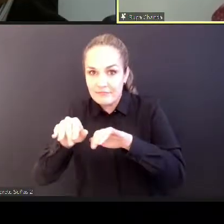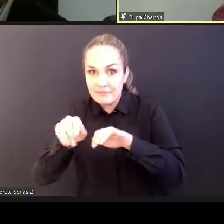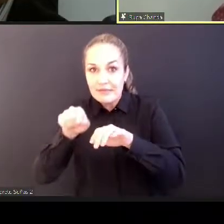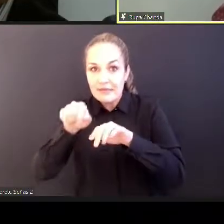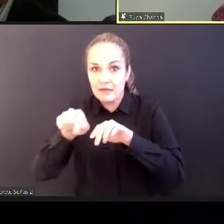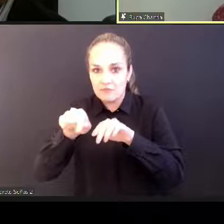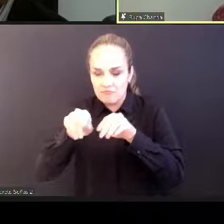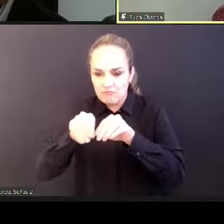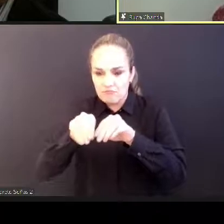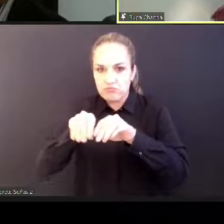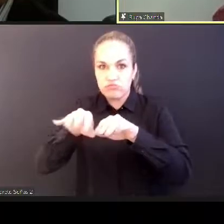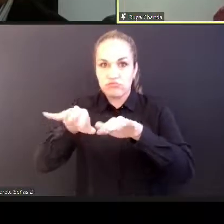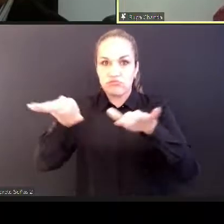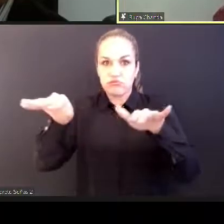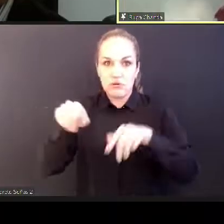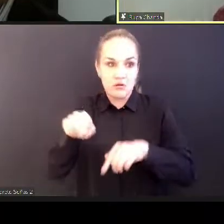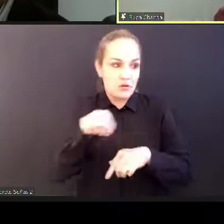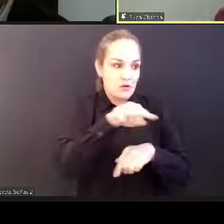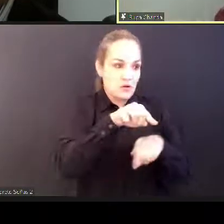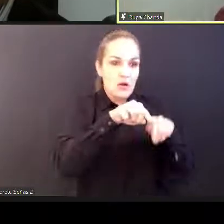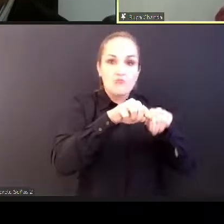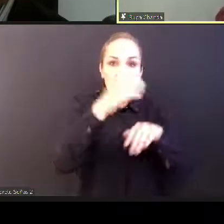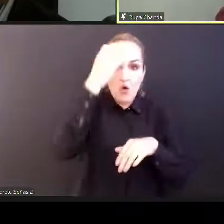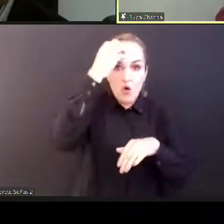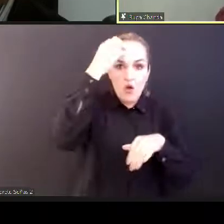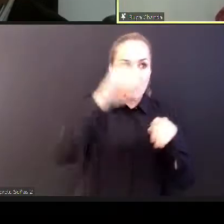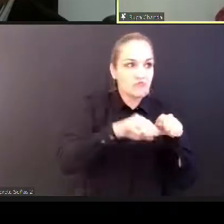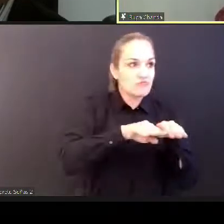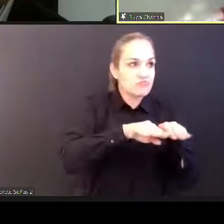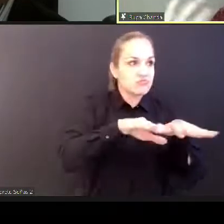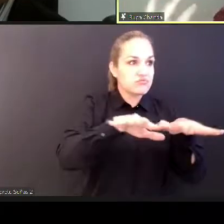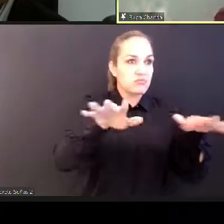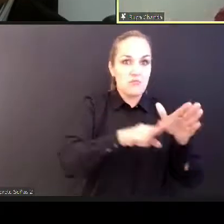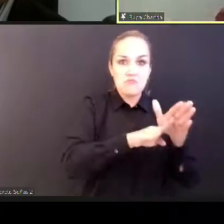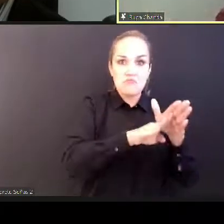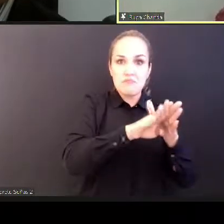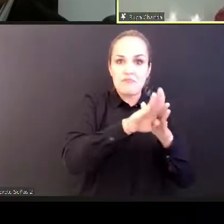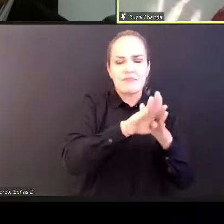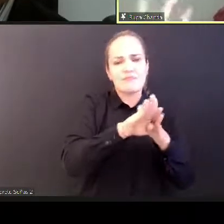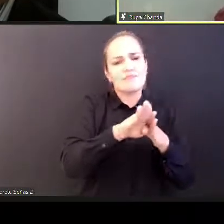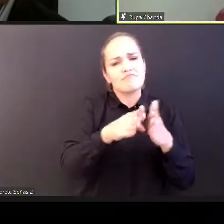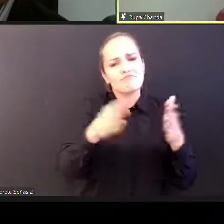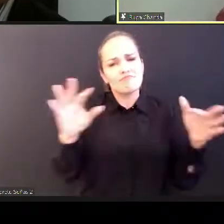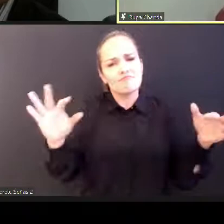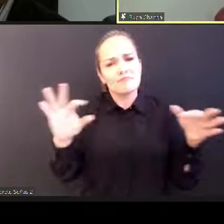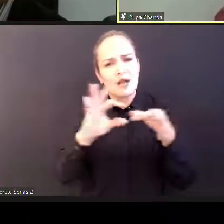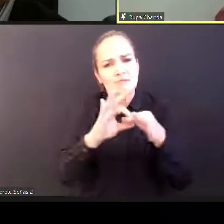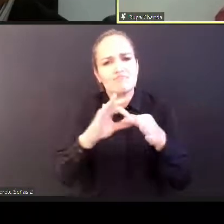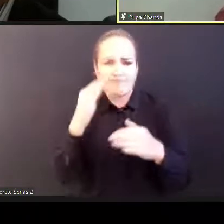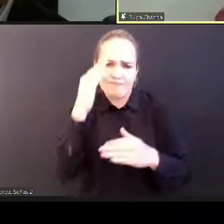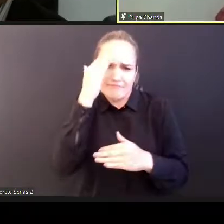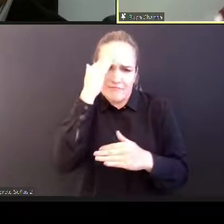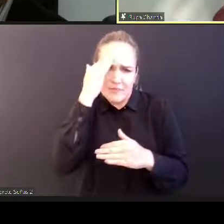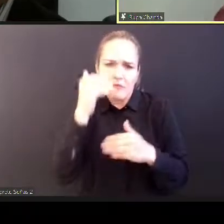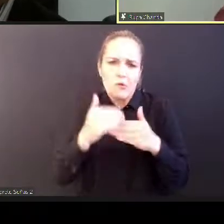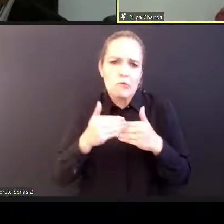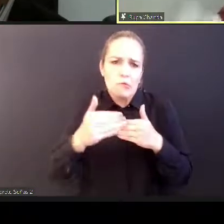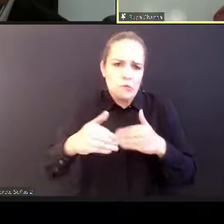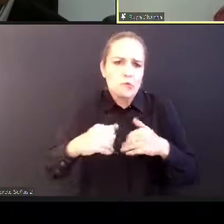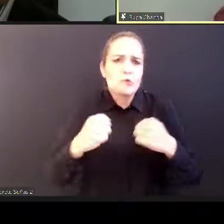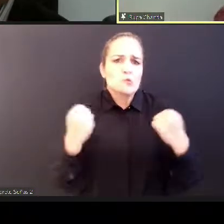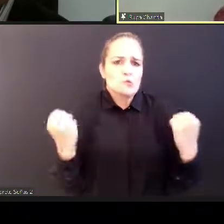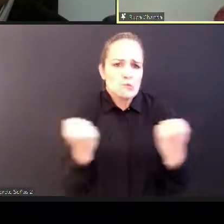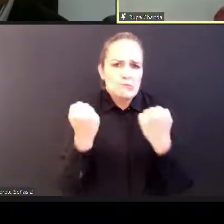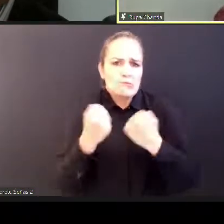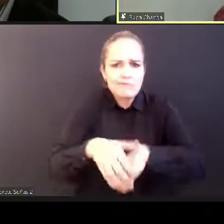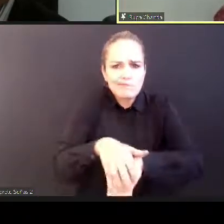there are challenges because, we know about the digital divide issues and, that certain sorts of people with skill sets or MSMEs